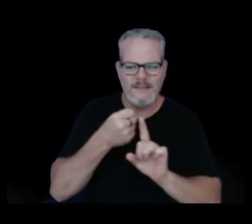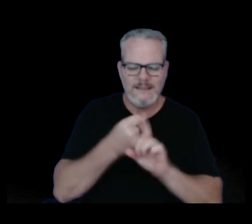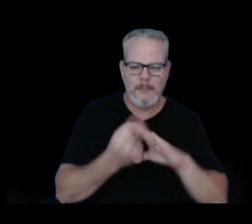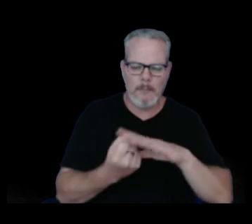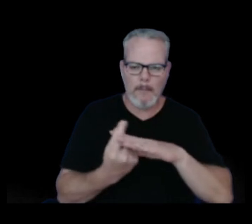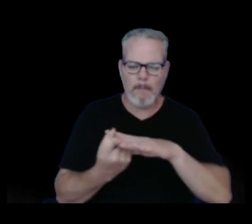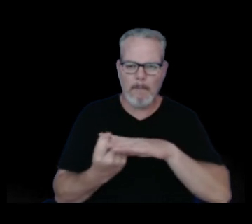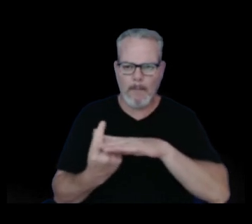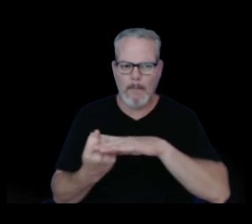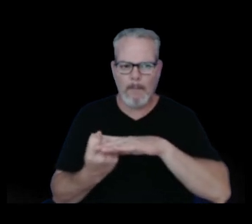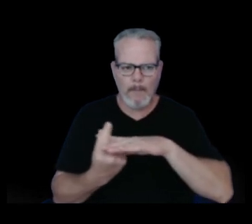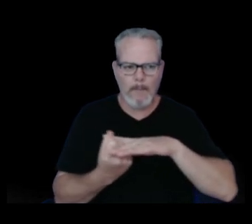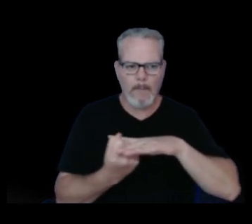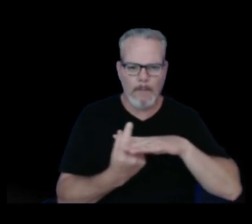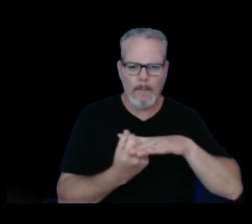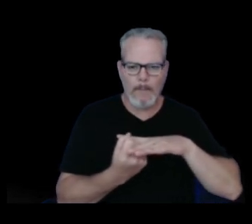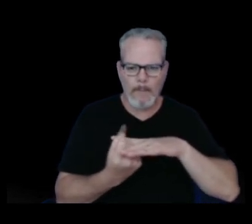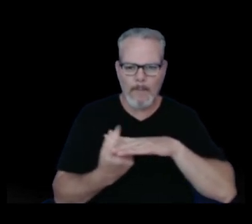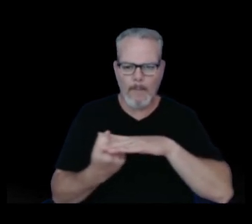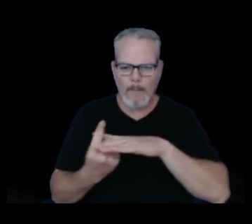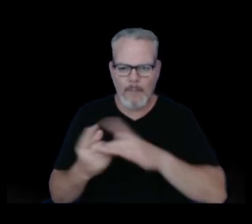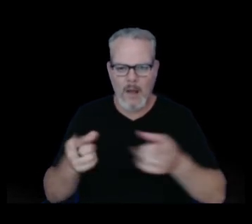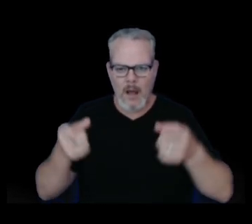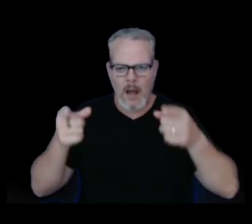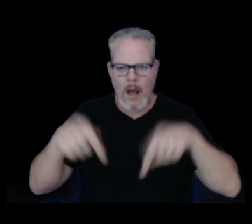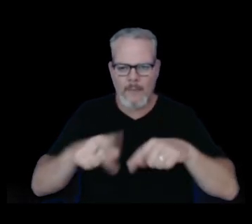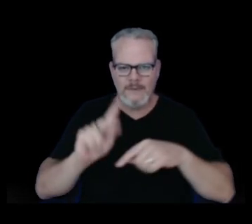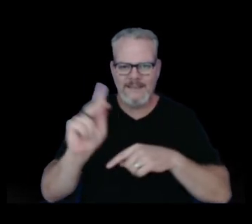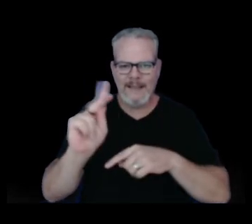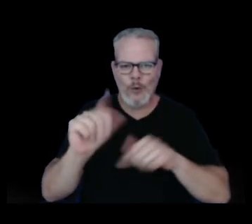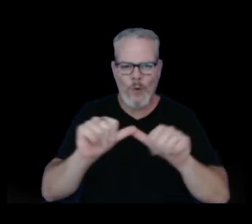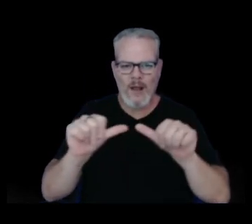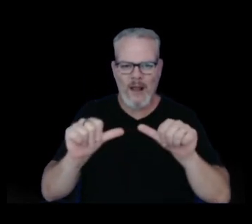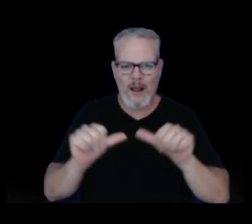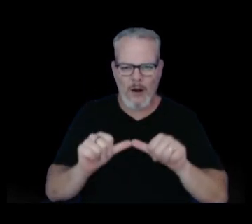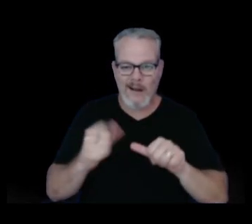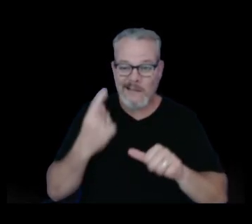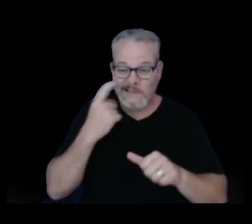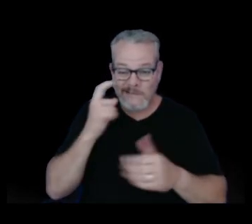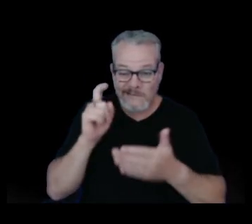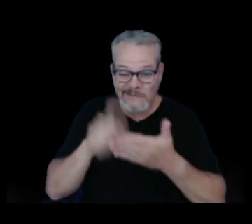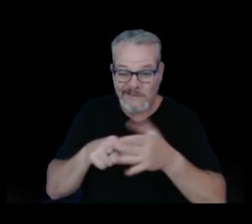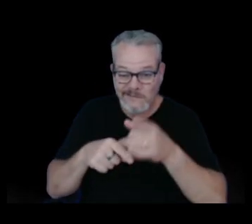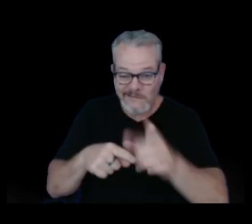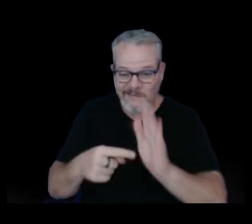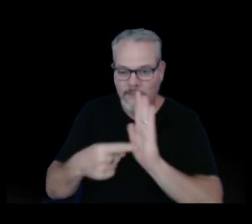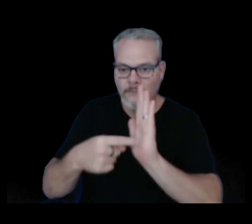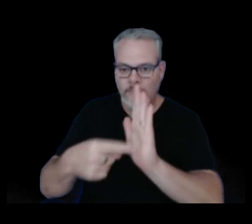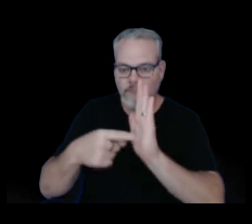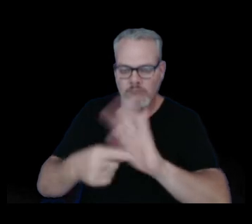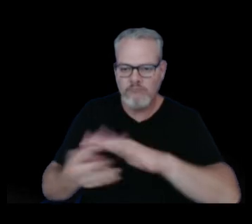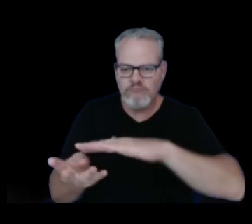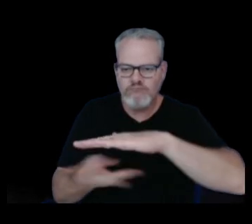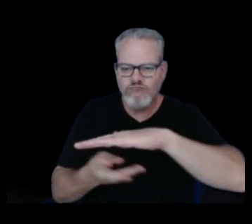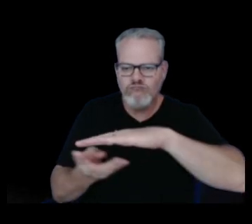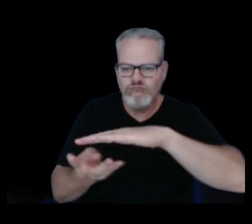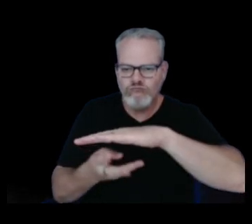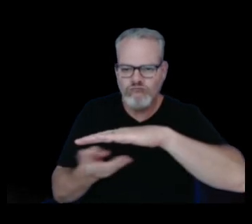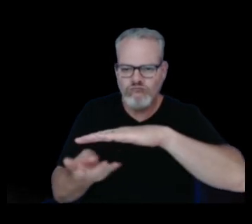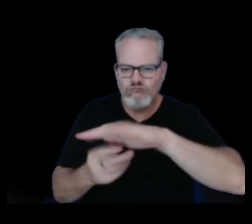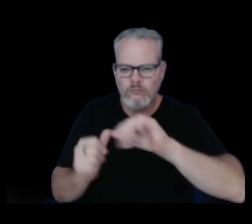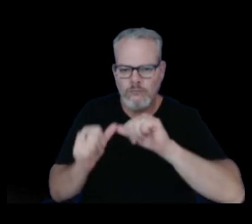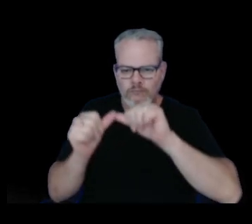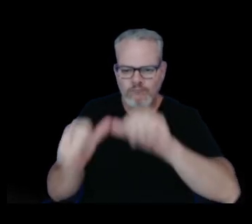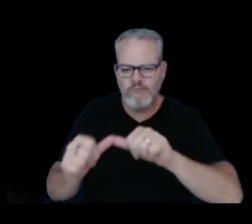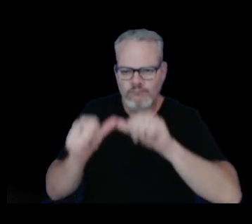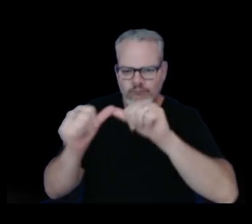off a couple of days ago. And this indicates continued magma movement within a volcano, according to the